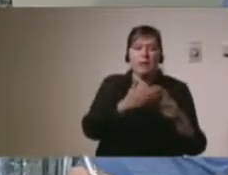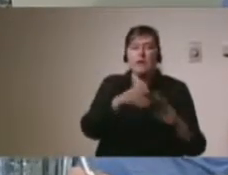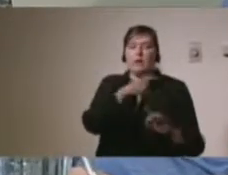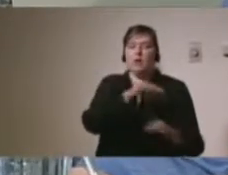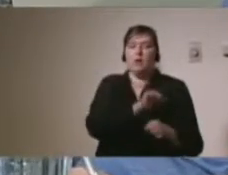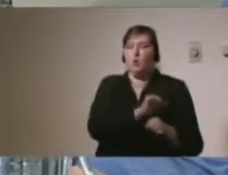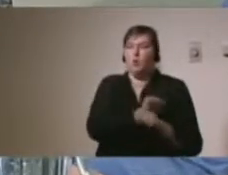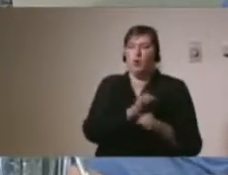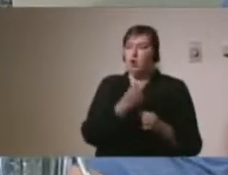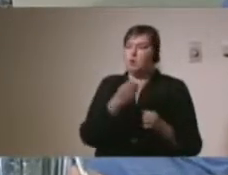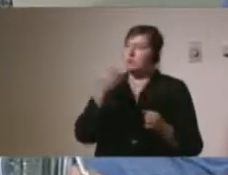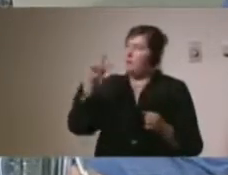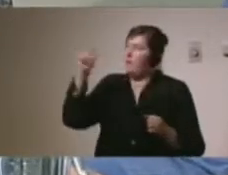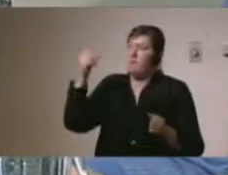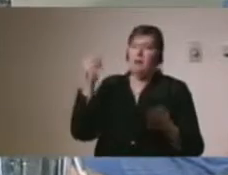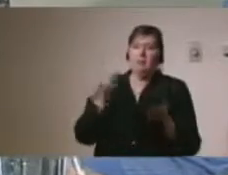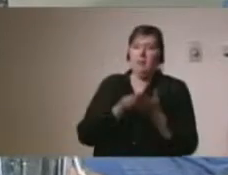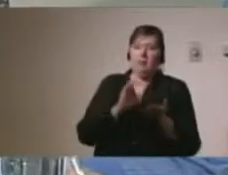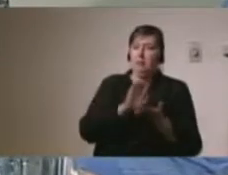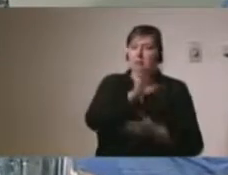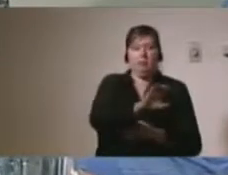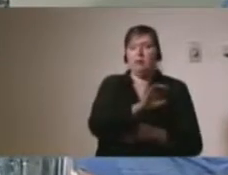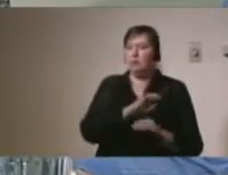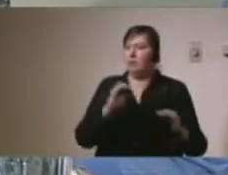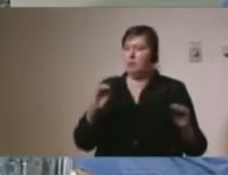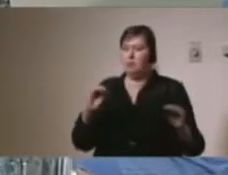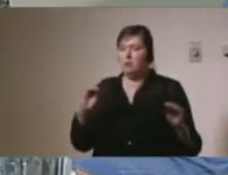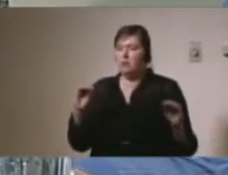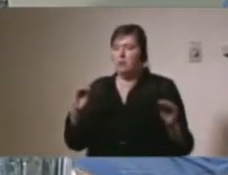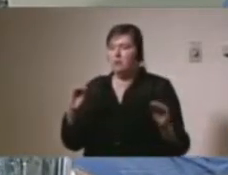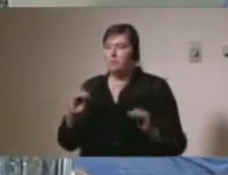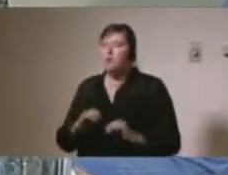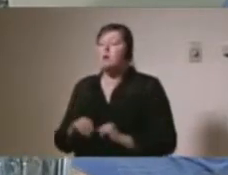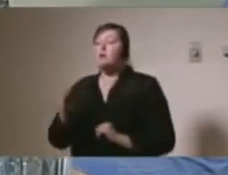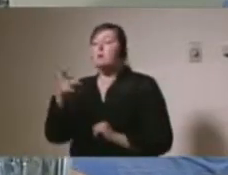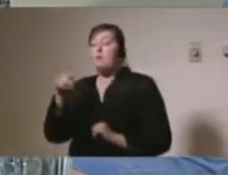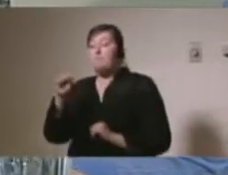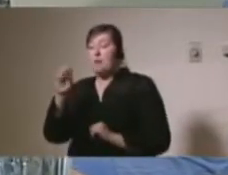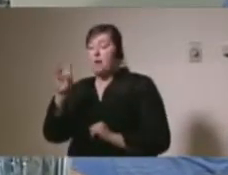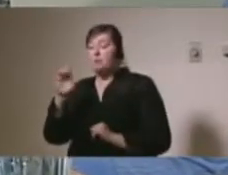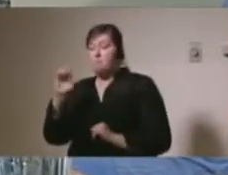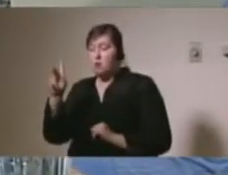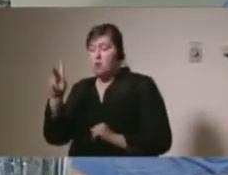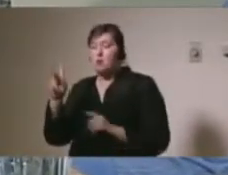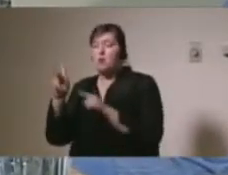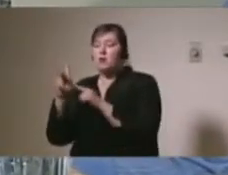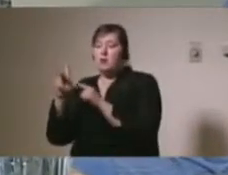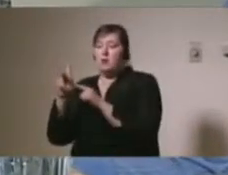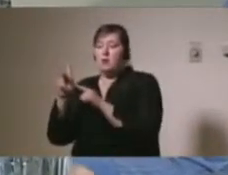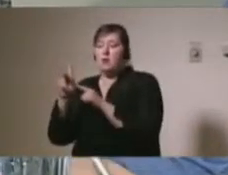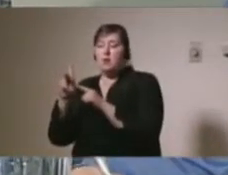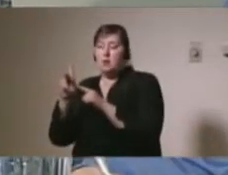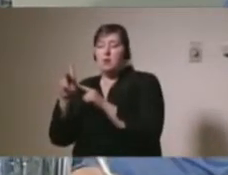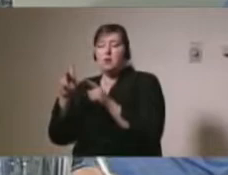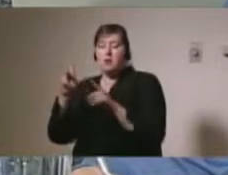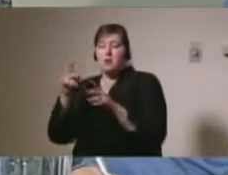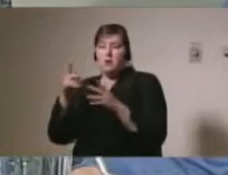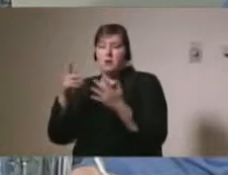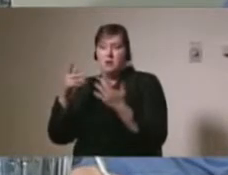is distributed through the bank. And given that that France is trying to cut costs at all